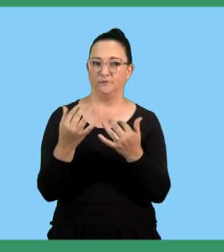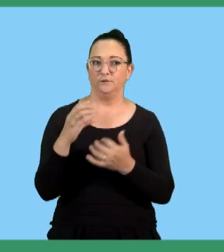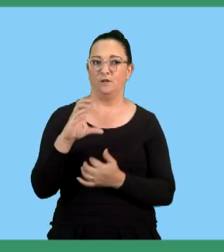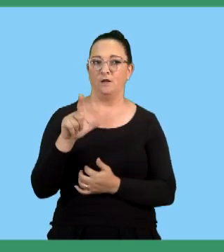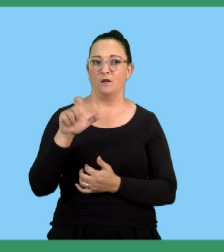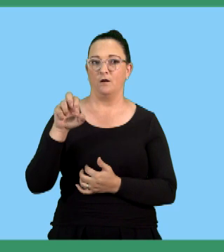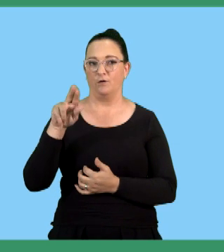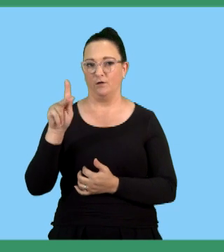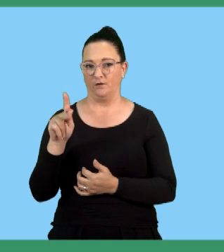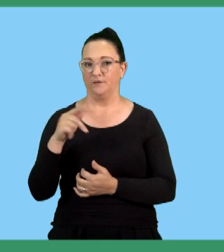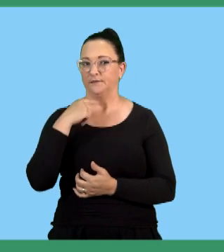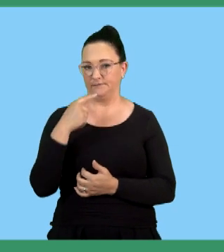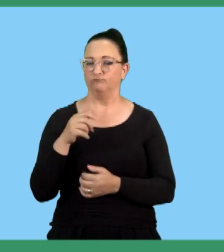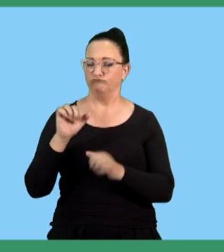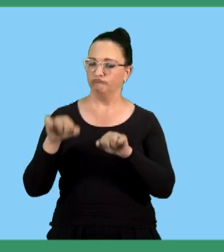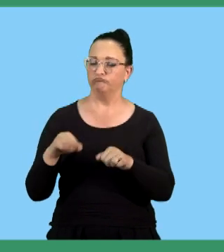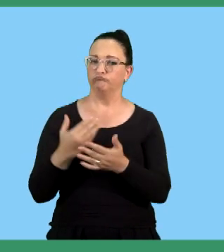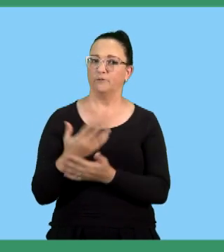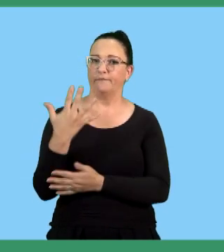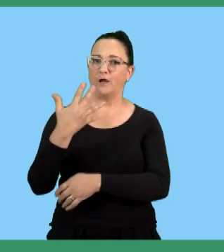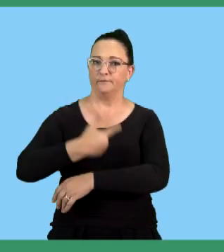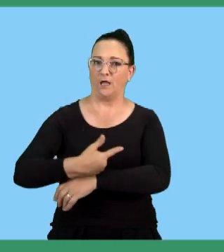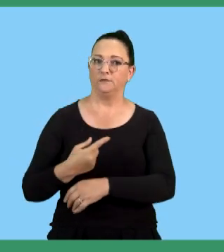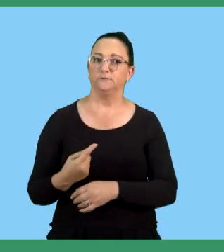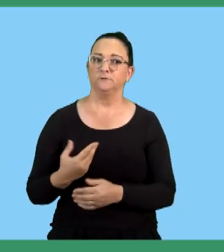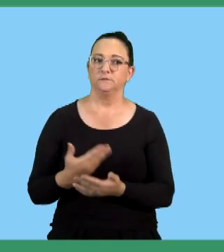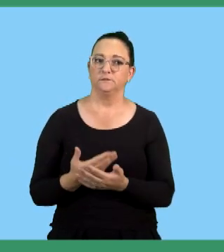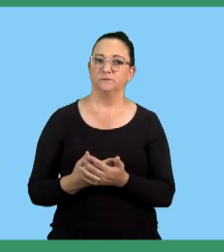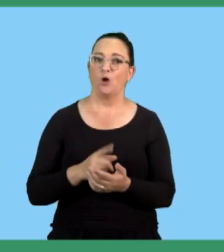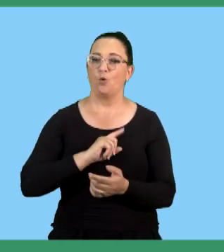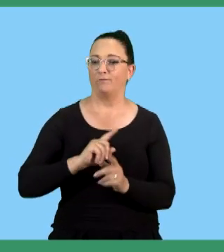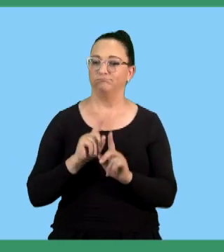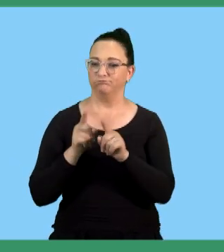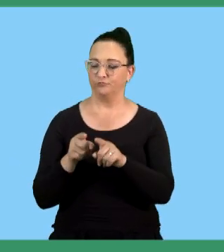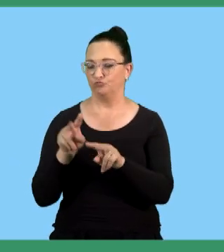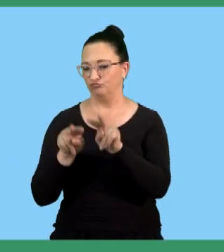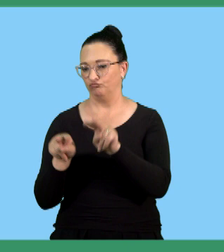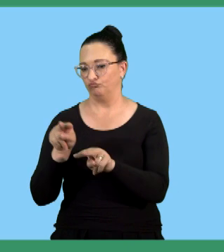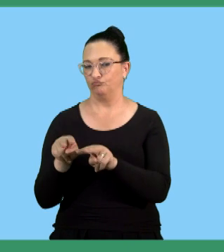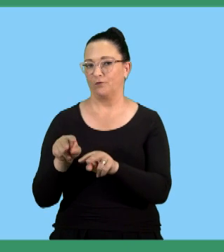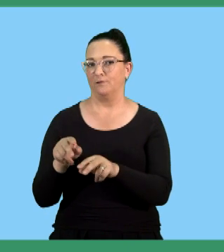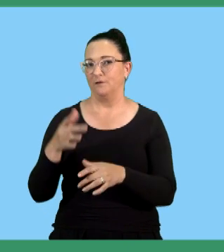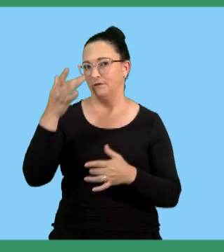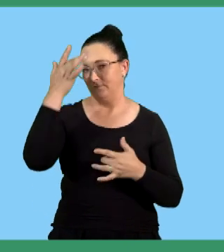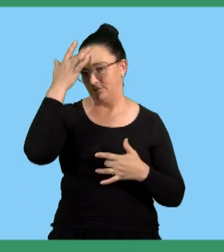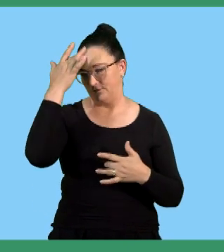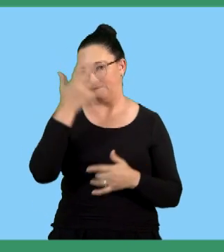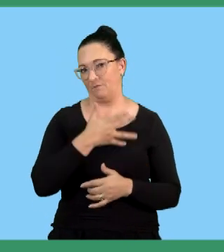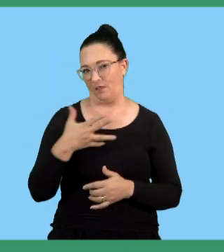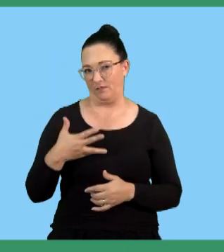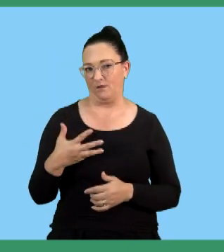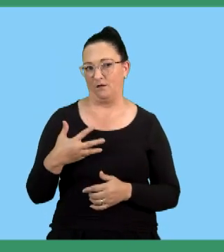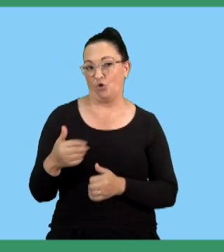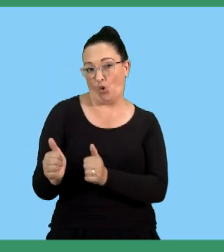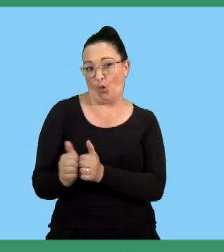take 5 days off work to attend to his sick mother. So this was his mother, very